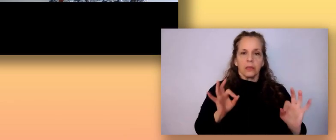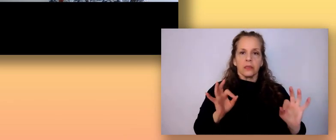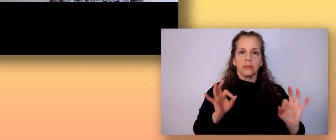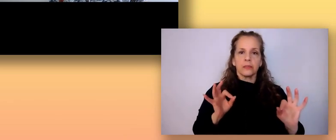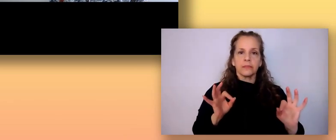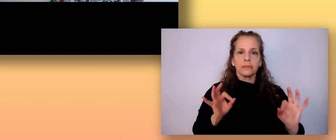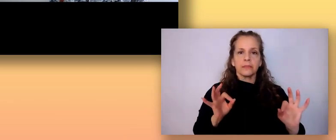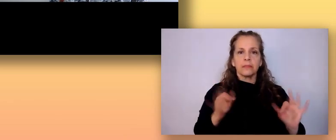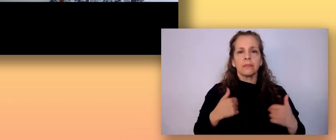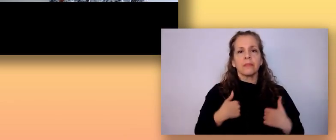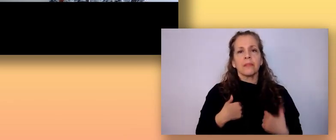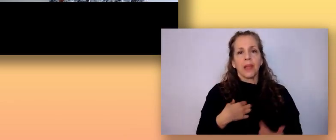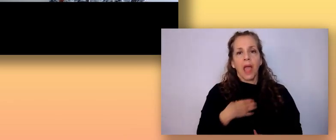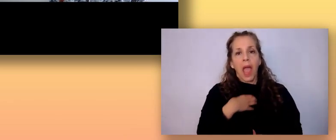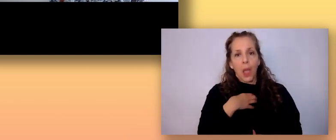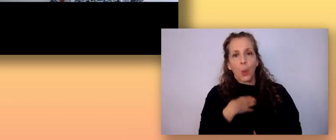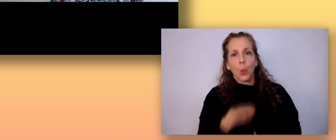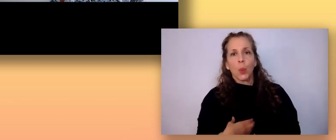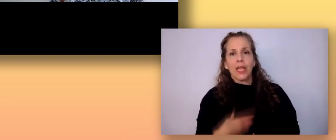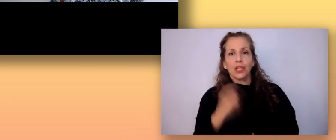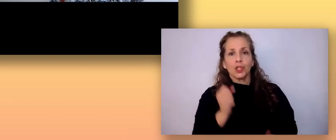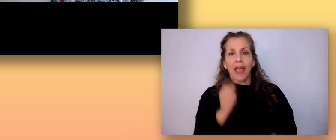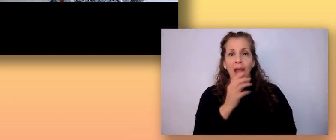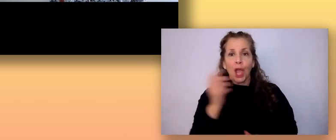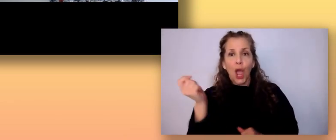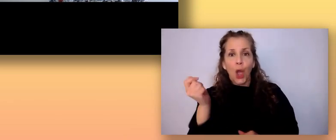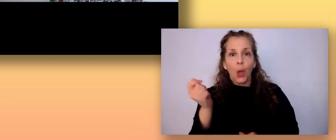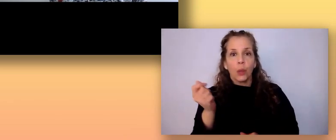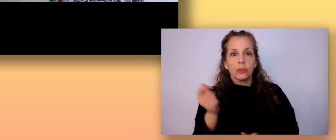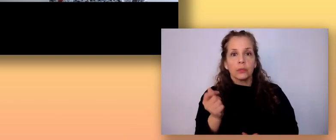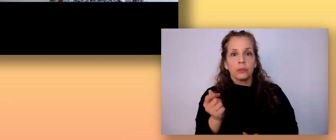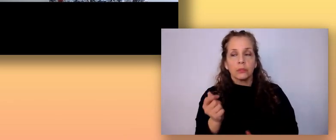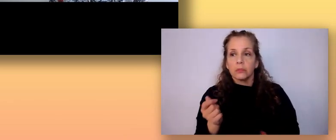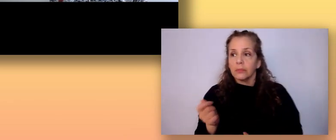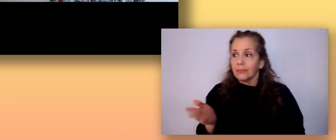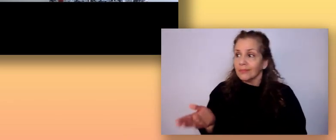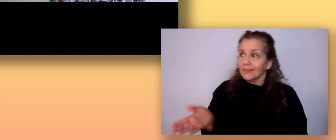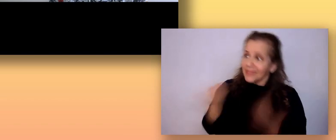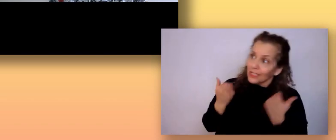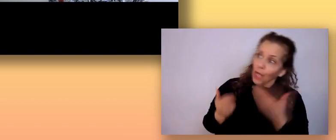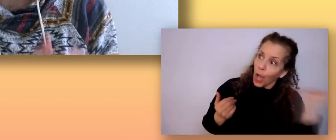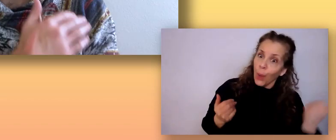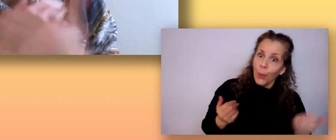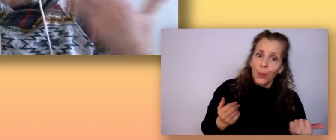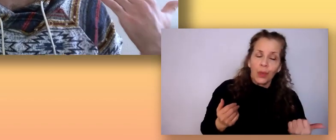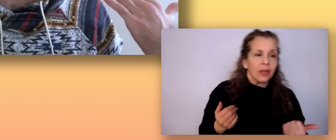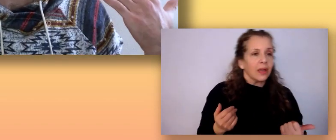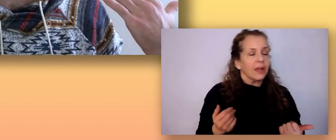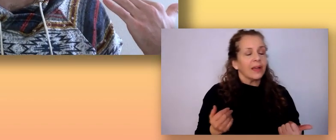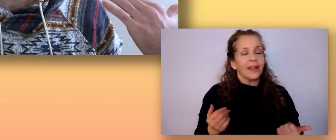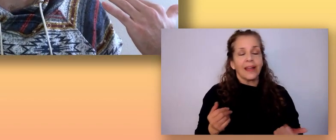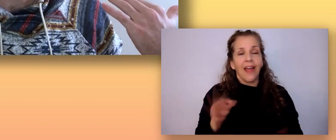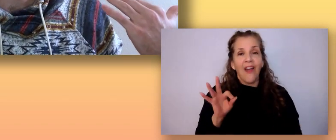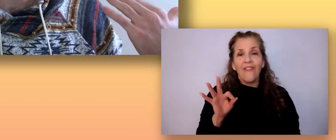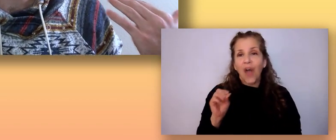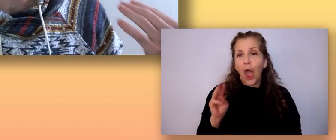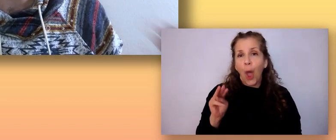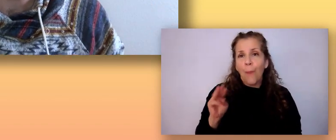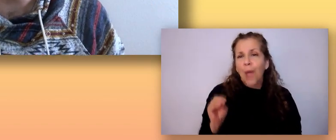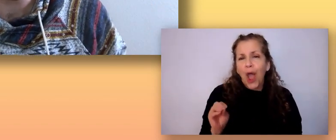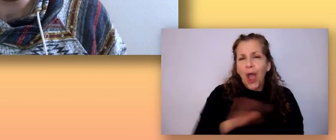out. I wish I could go. So let's go. No